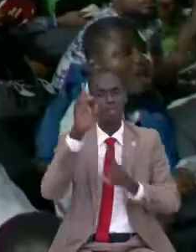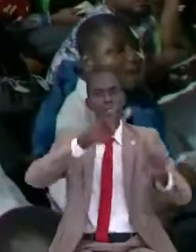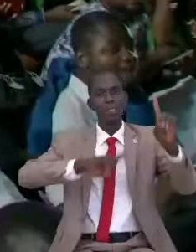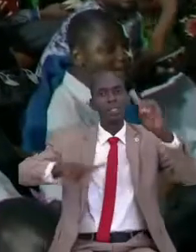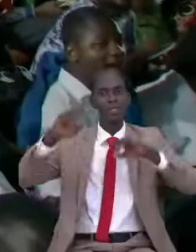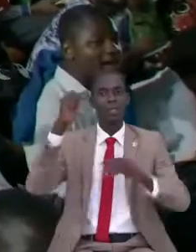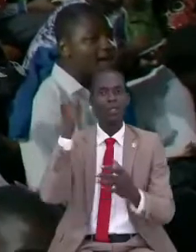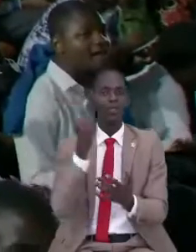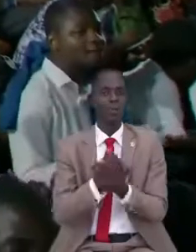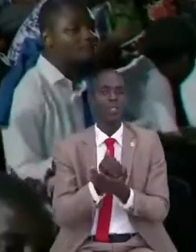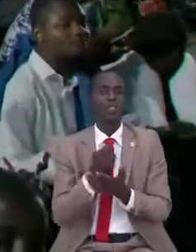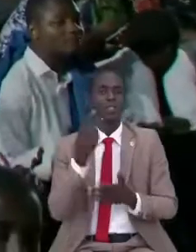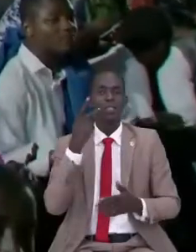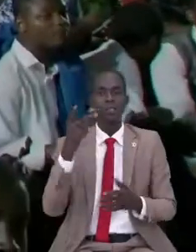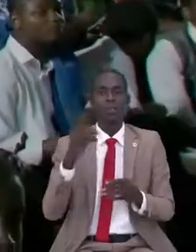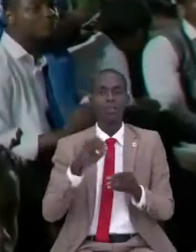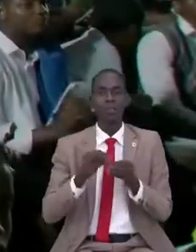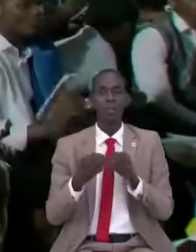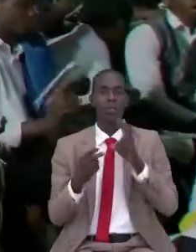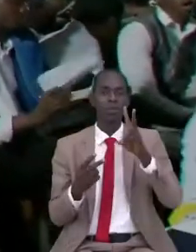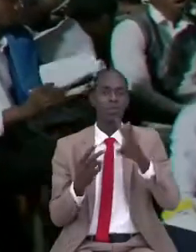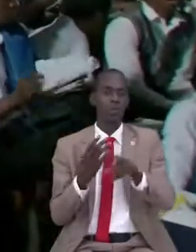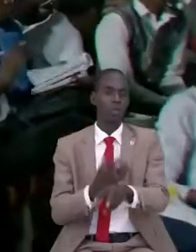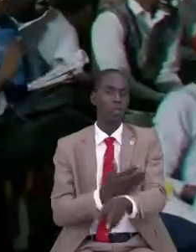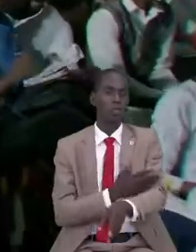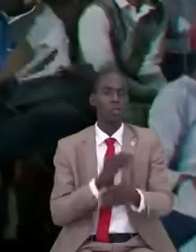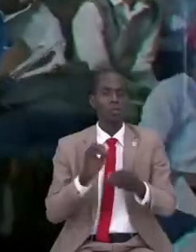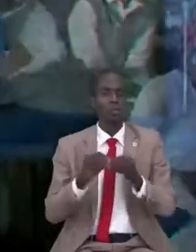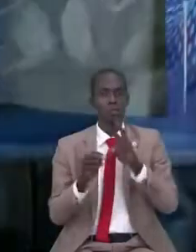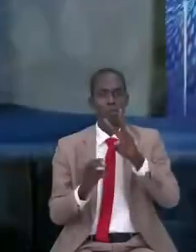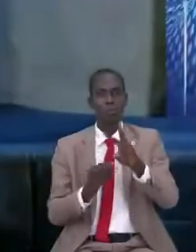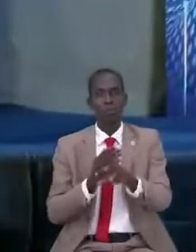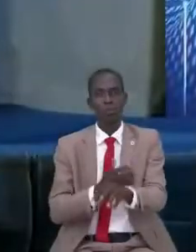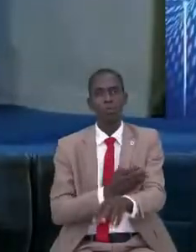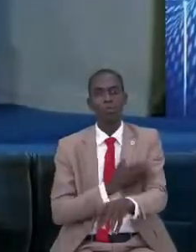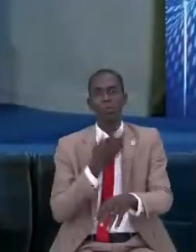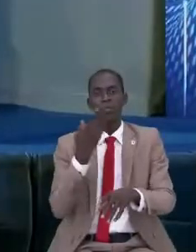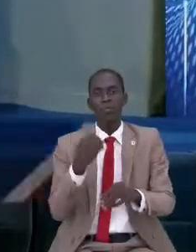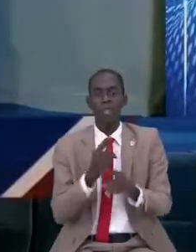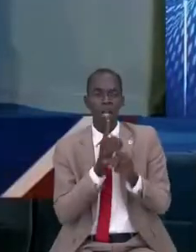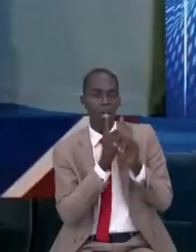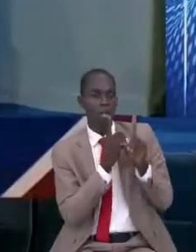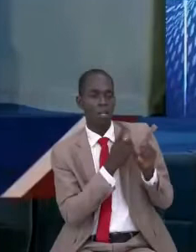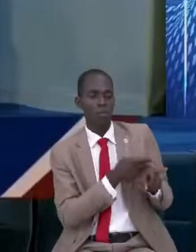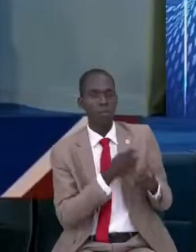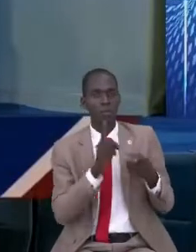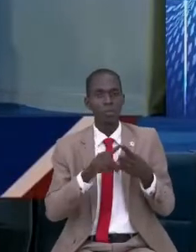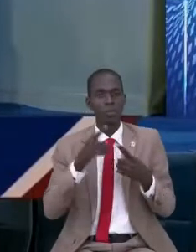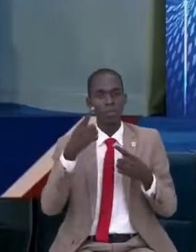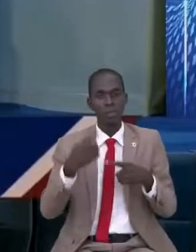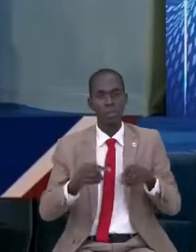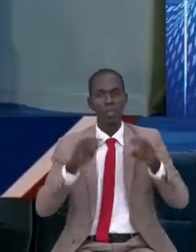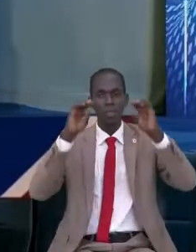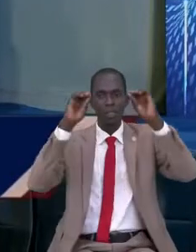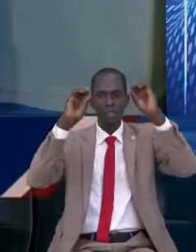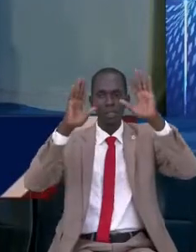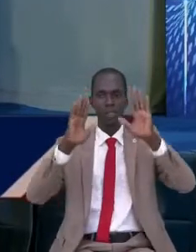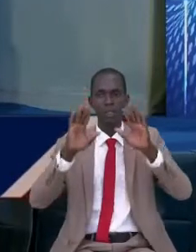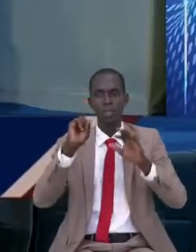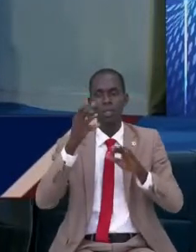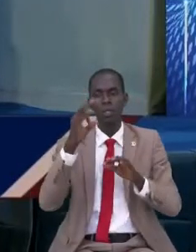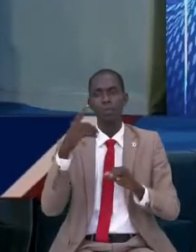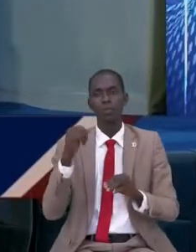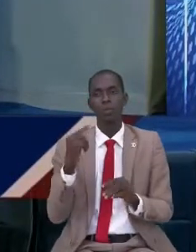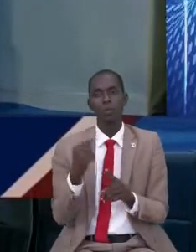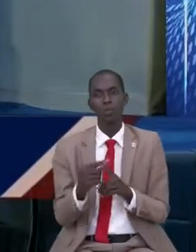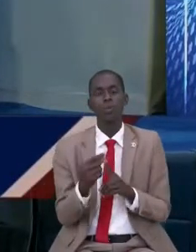amen. Look at number two here. Number two is the response to the teachers of the word. How do